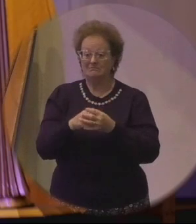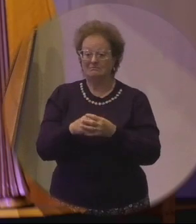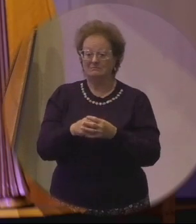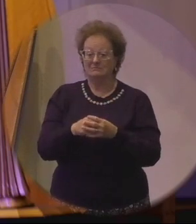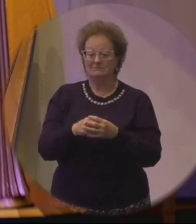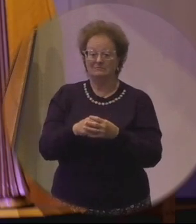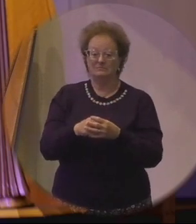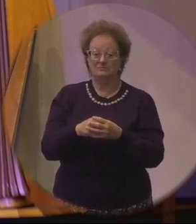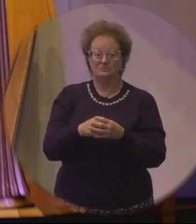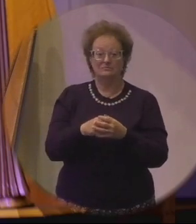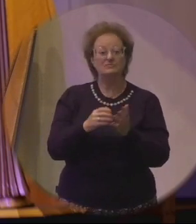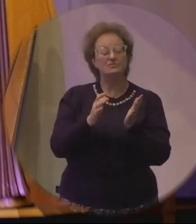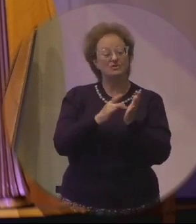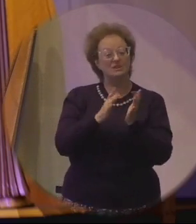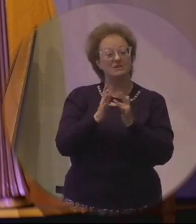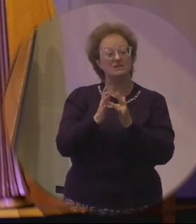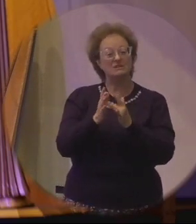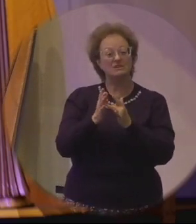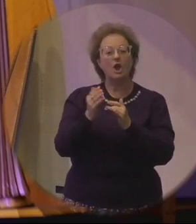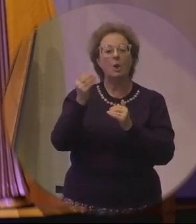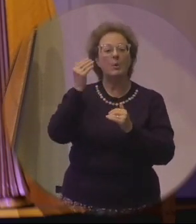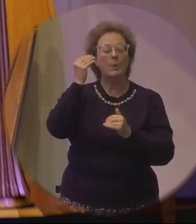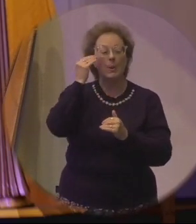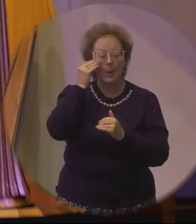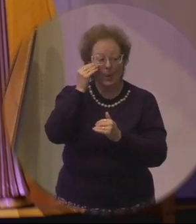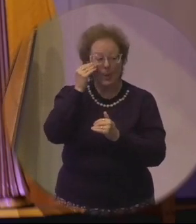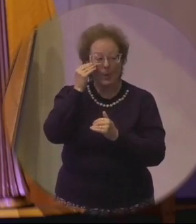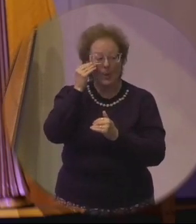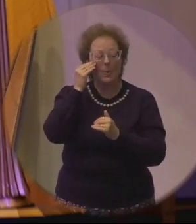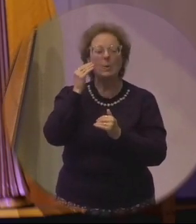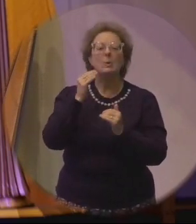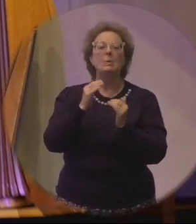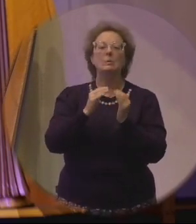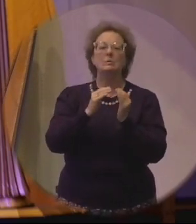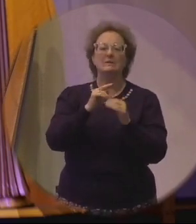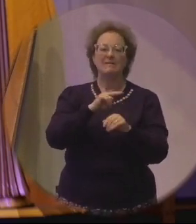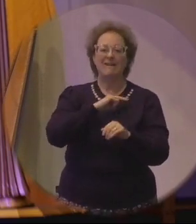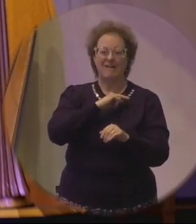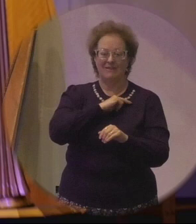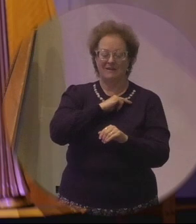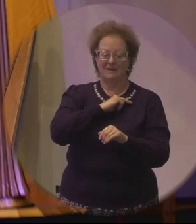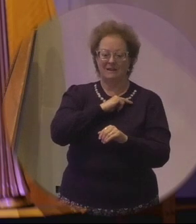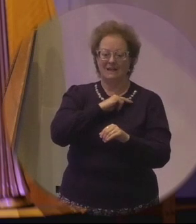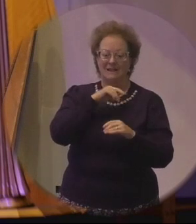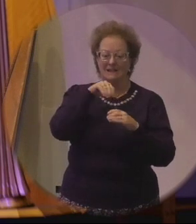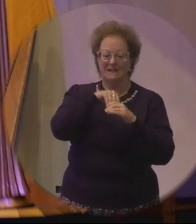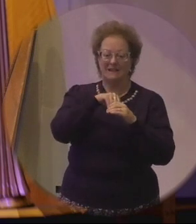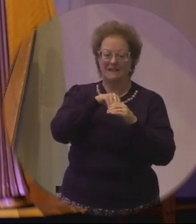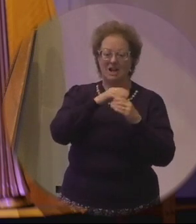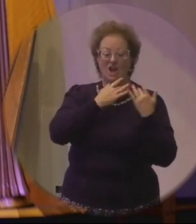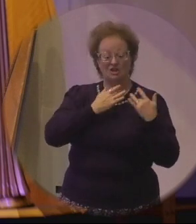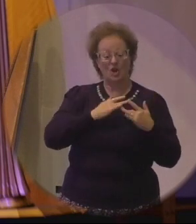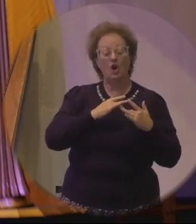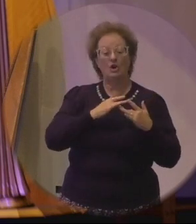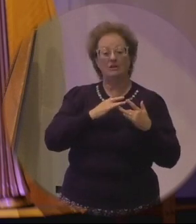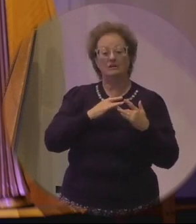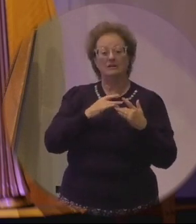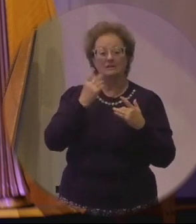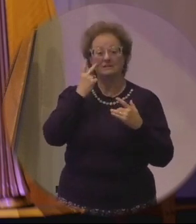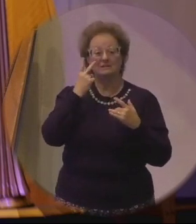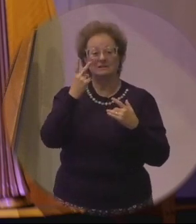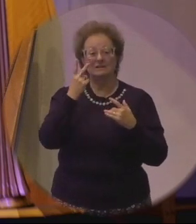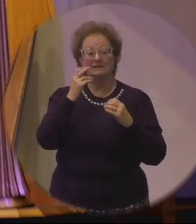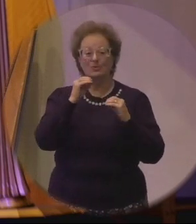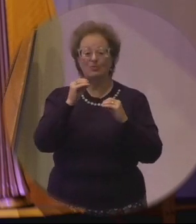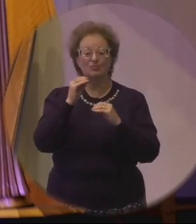Because Jesus didn't just see Nathanael, Jesus knew Nathanael. So that means he could see into Nathanael's heart and see here is a heart with